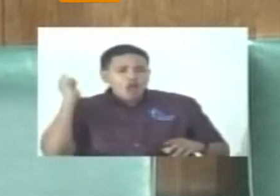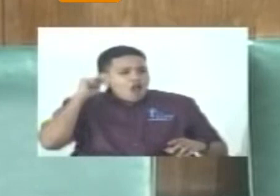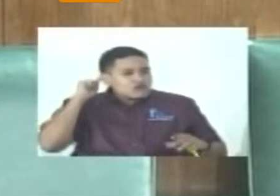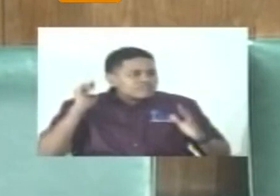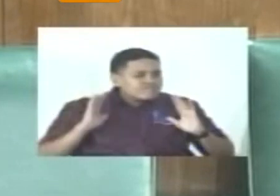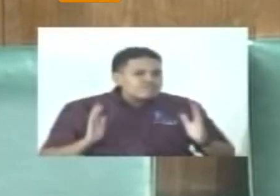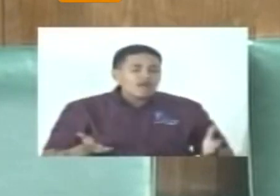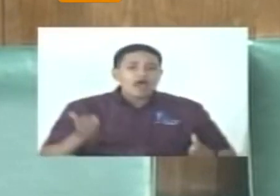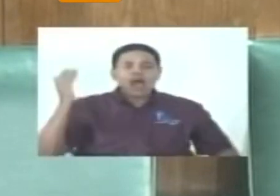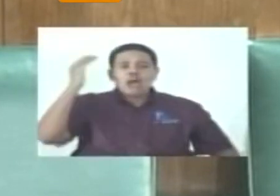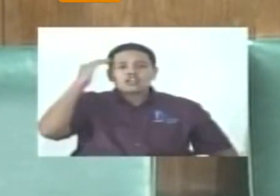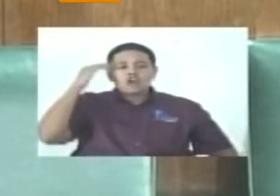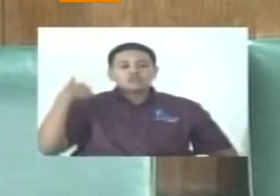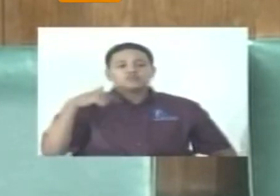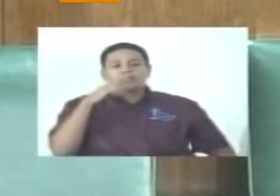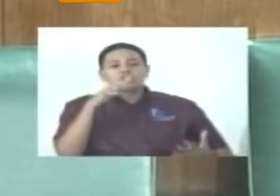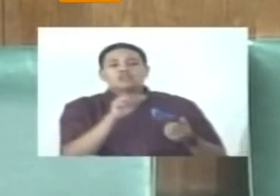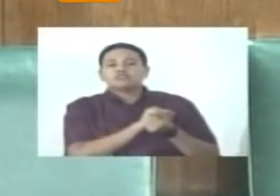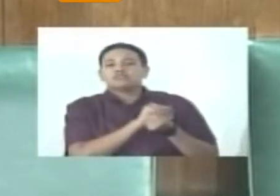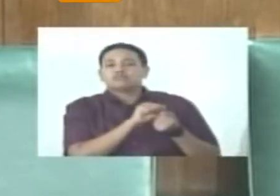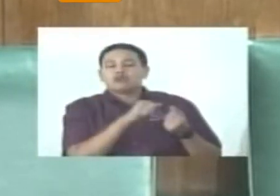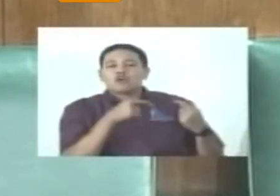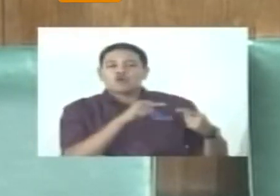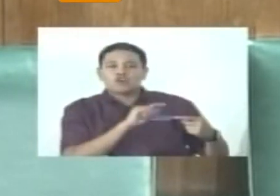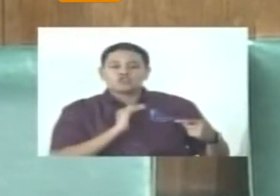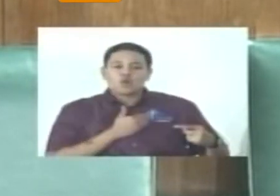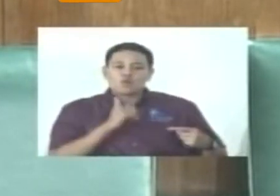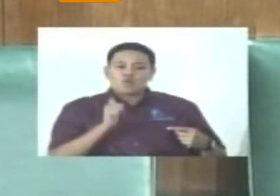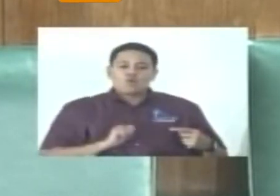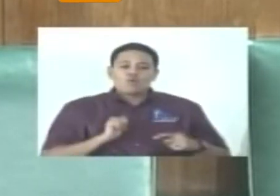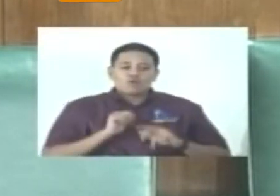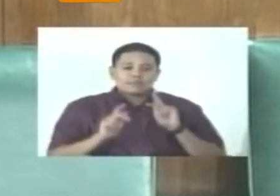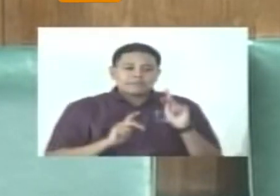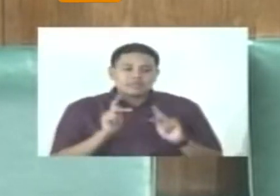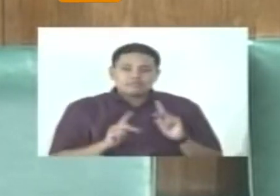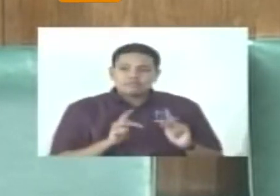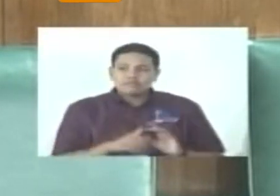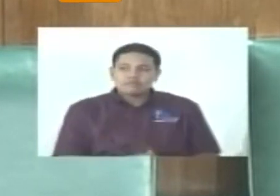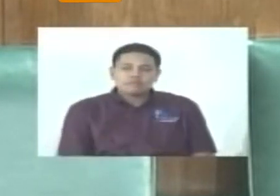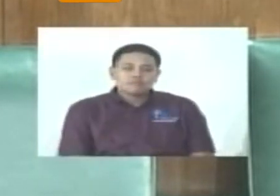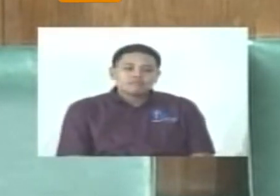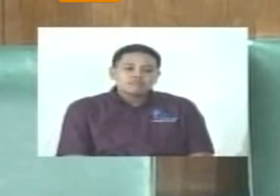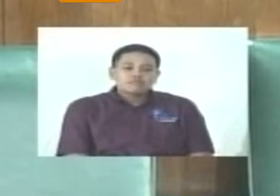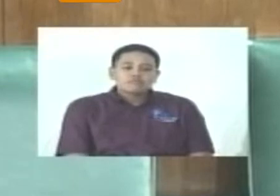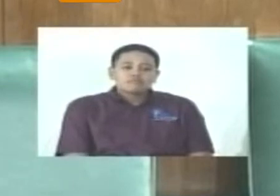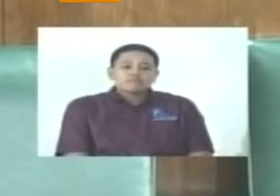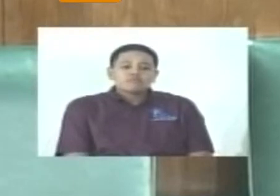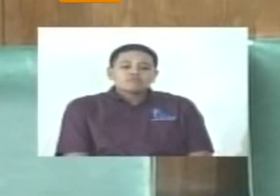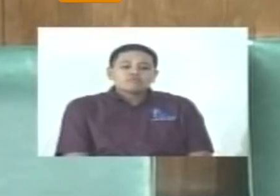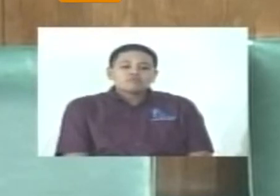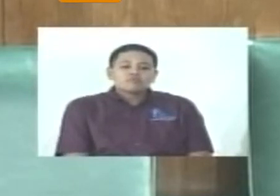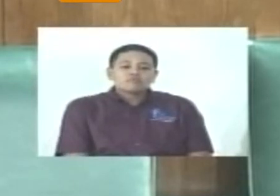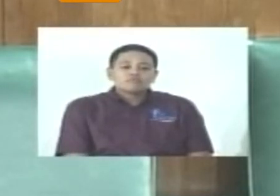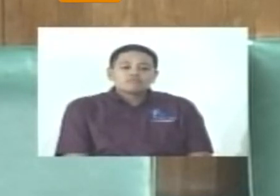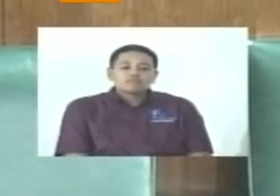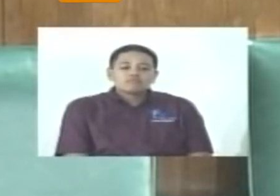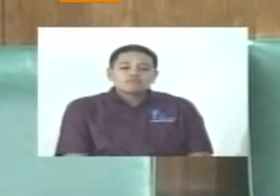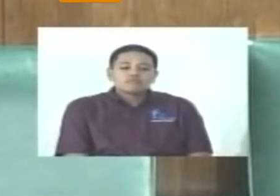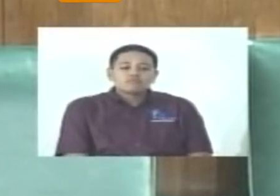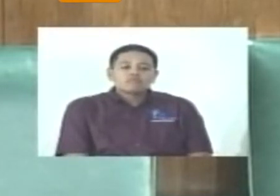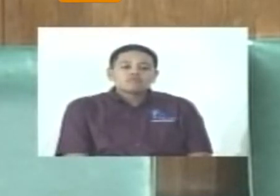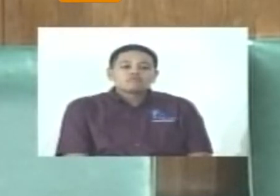not hurting our own people. Just want to say that. So, President,